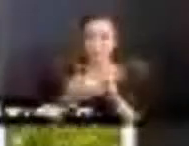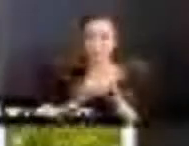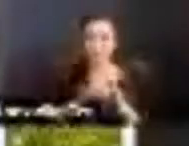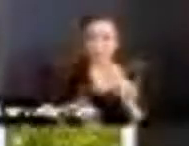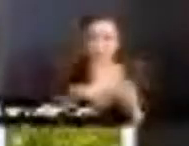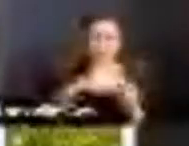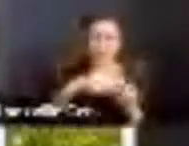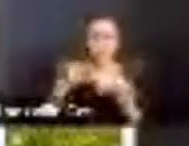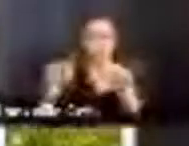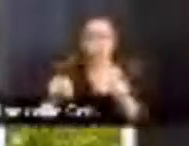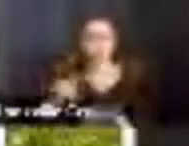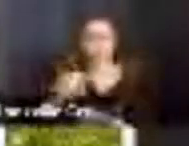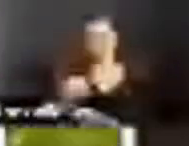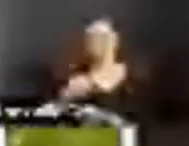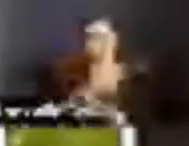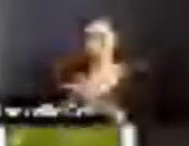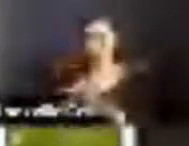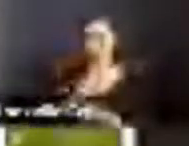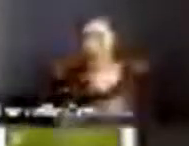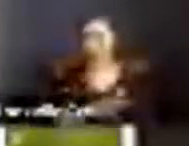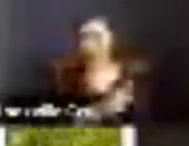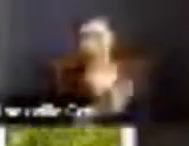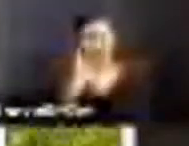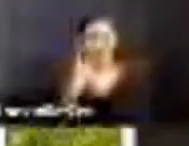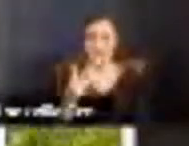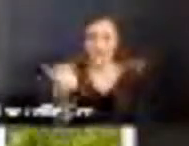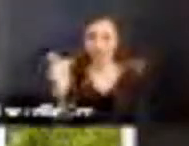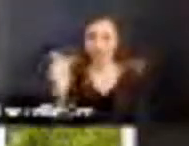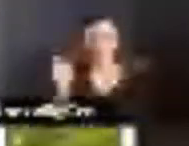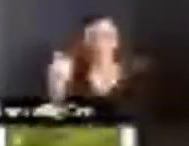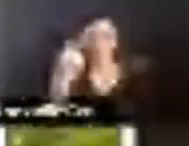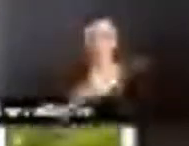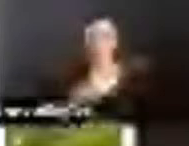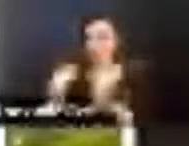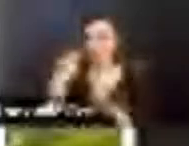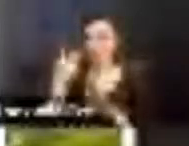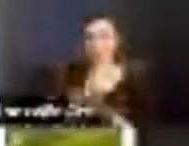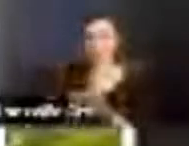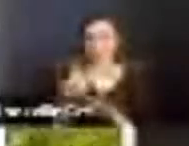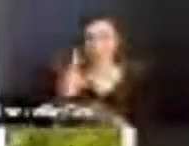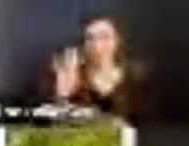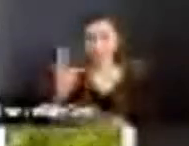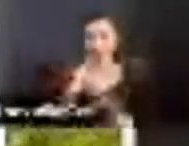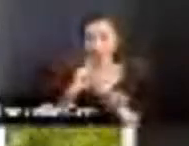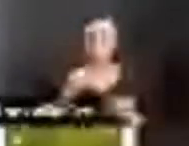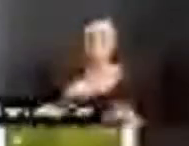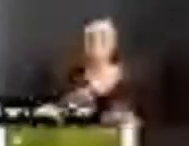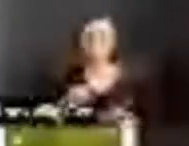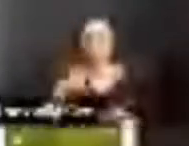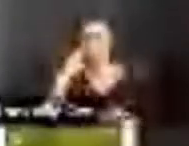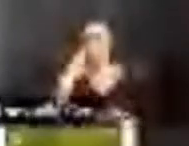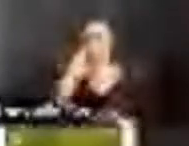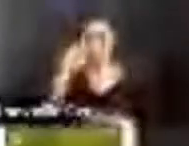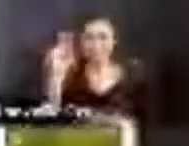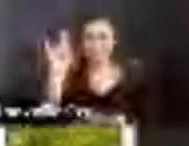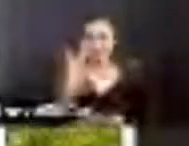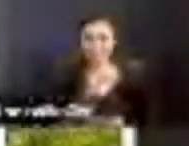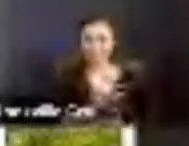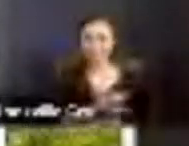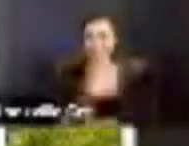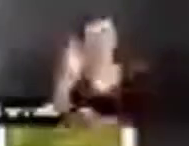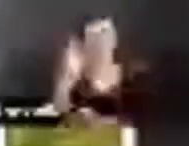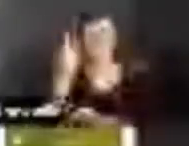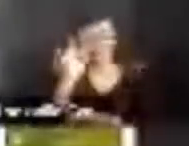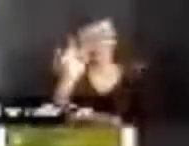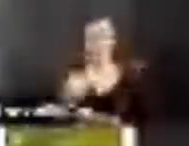cases. Over the past 2 weeks, we have seen 10 deaths, with 7 of those reported in the last 7 days. Because of that,